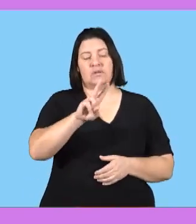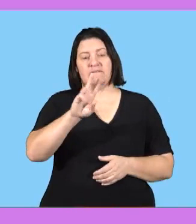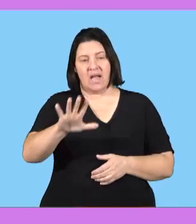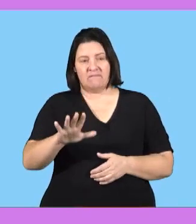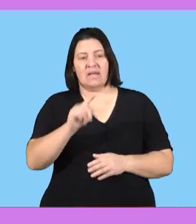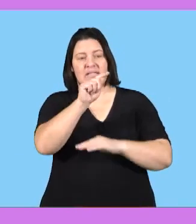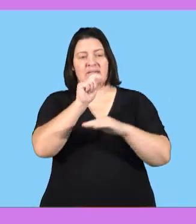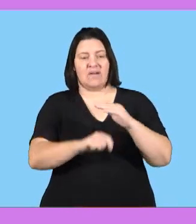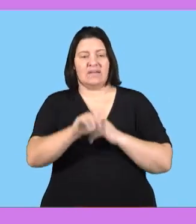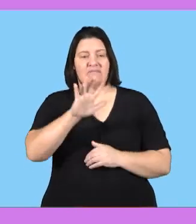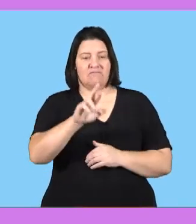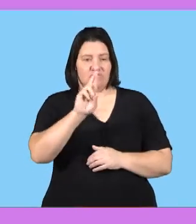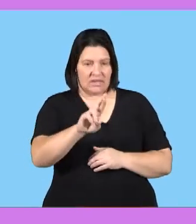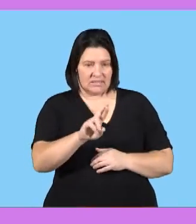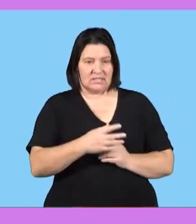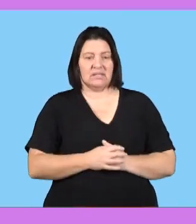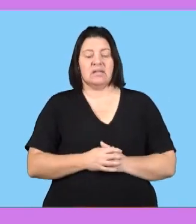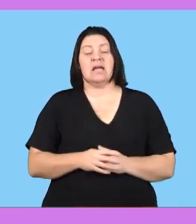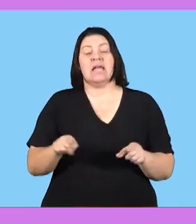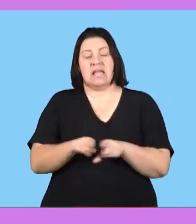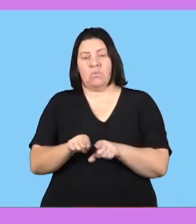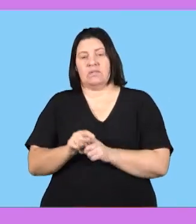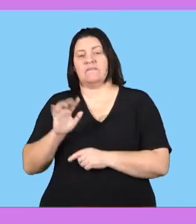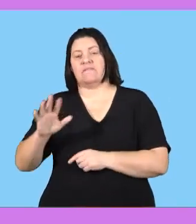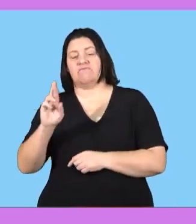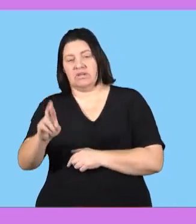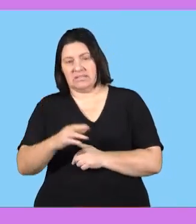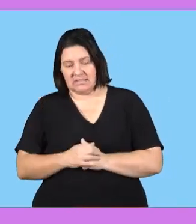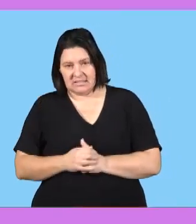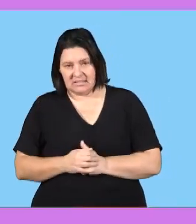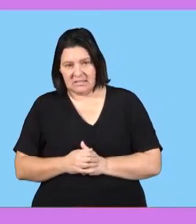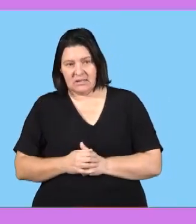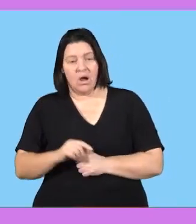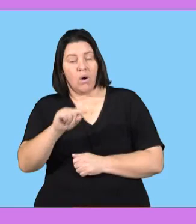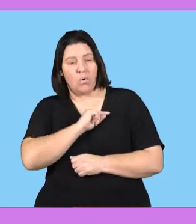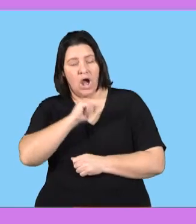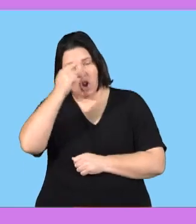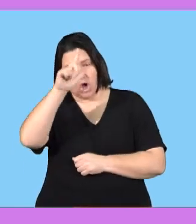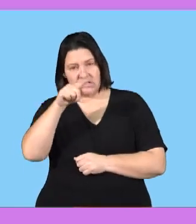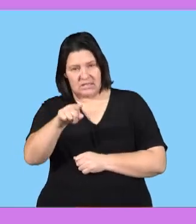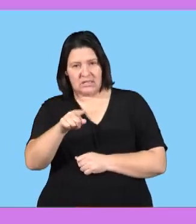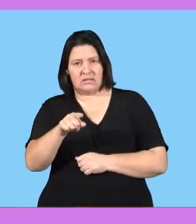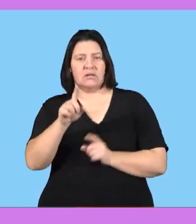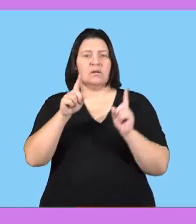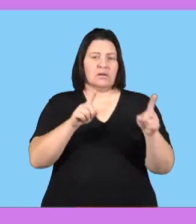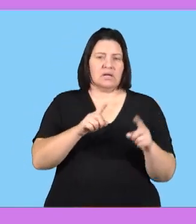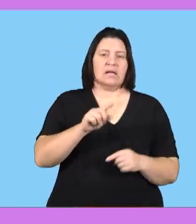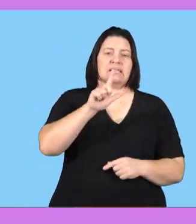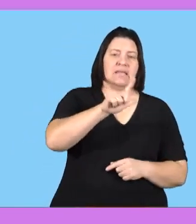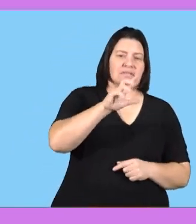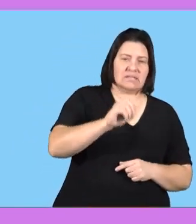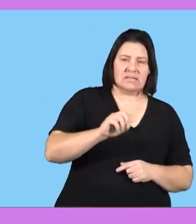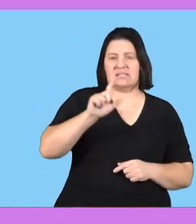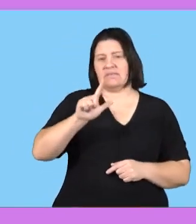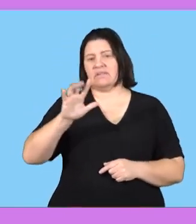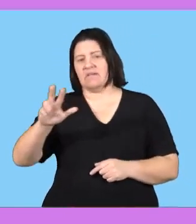rand and divide by 5 rand and you get 5. Alternatively, because there's logic in this two, it's 70